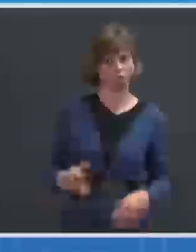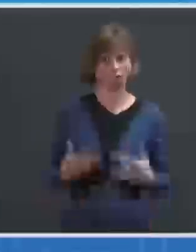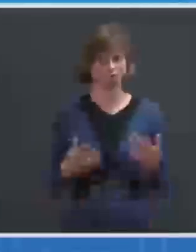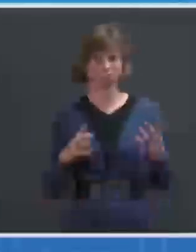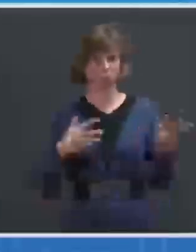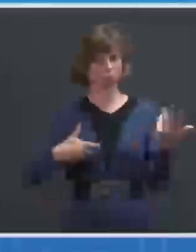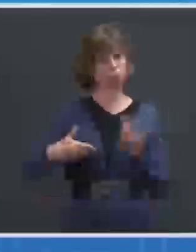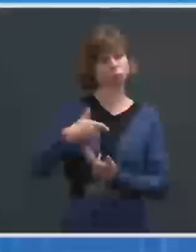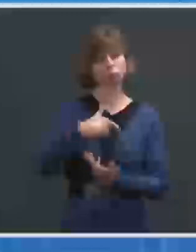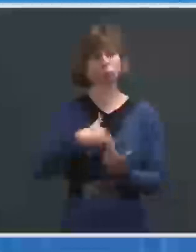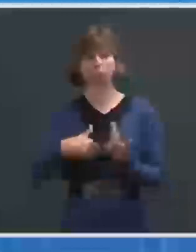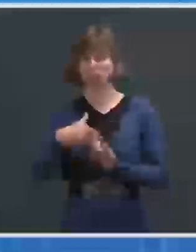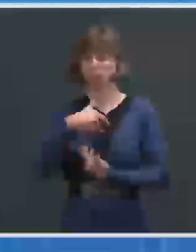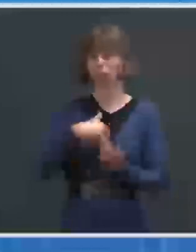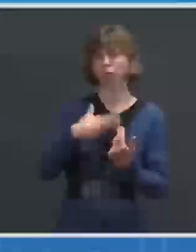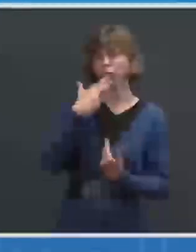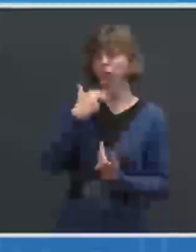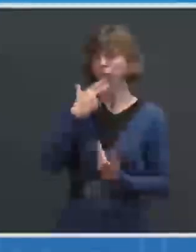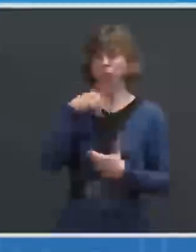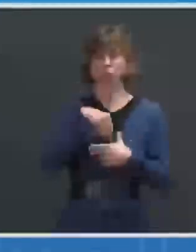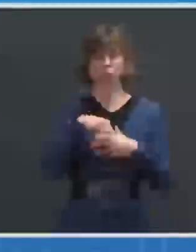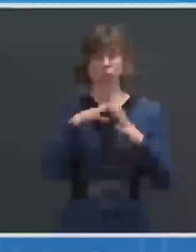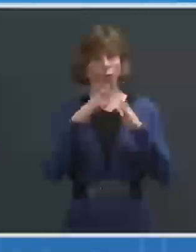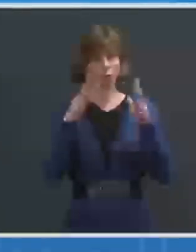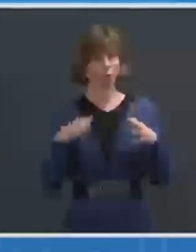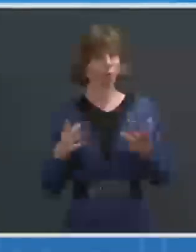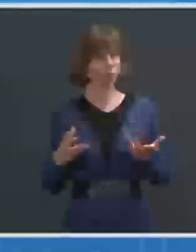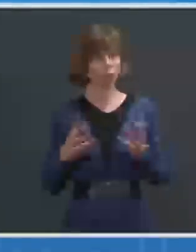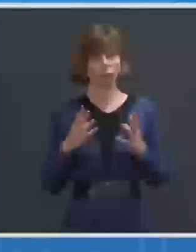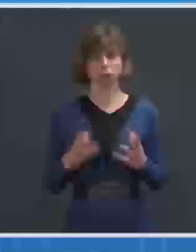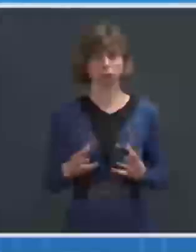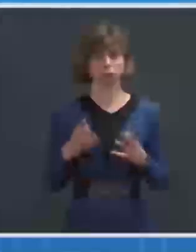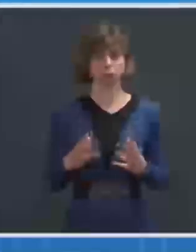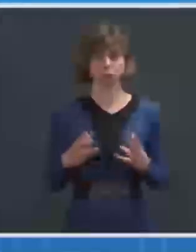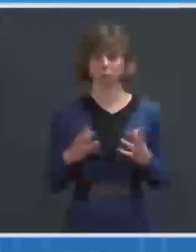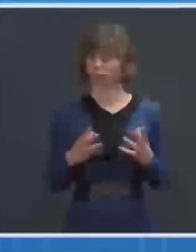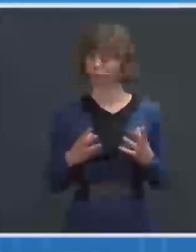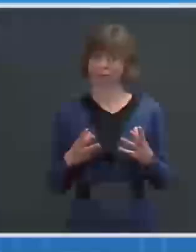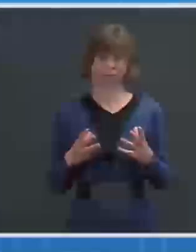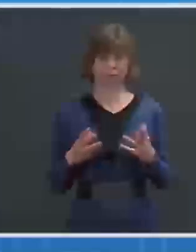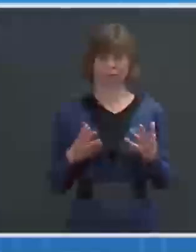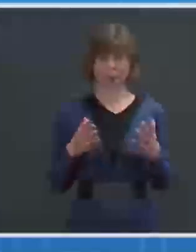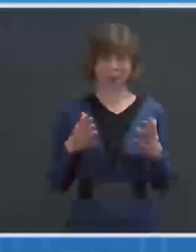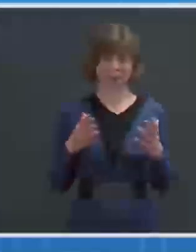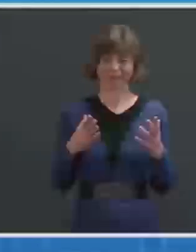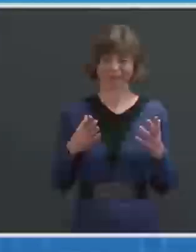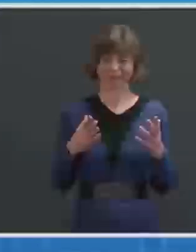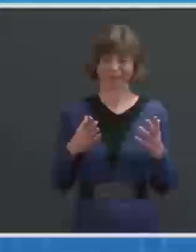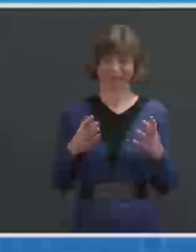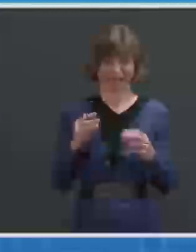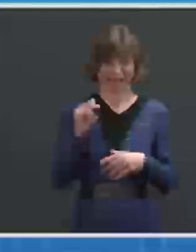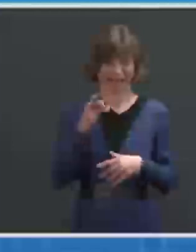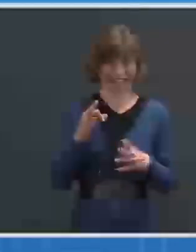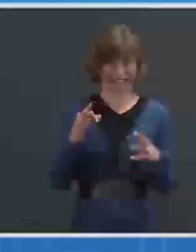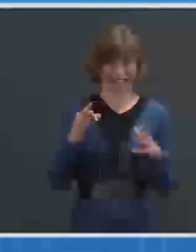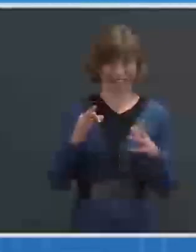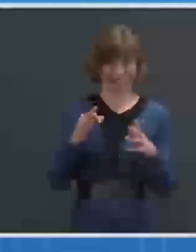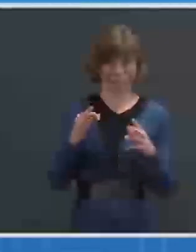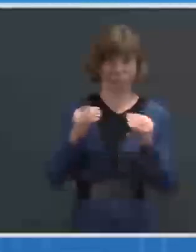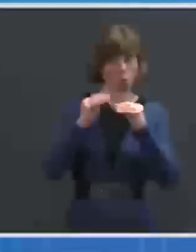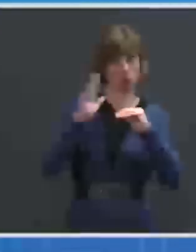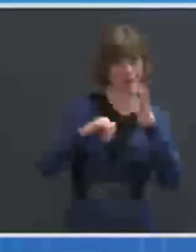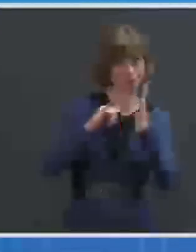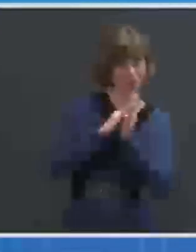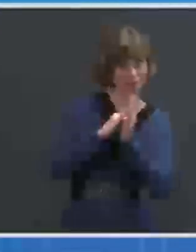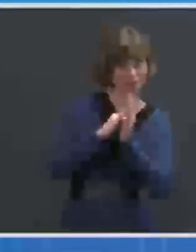social gathering within the home. Beyond that is going to be based on a combination of data, a combination